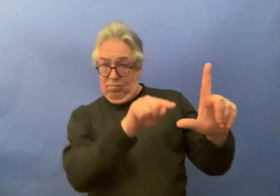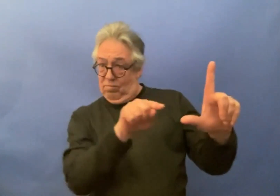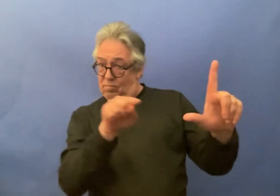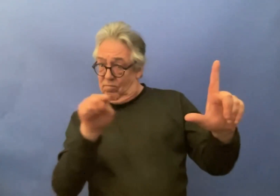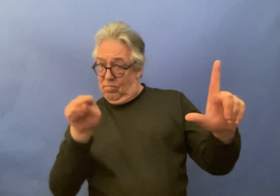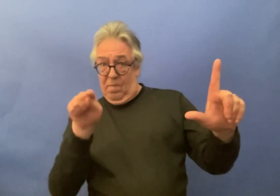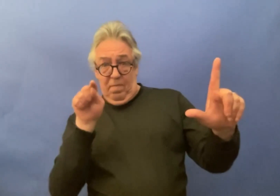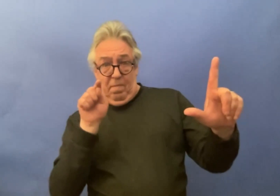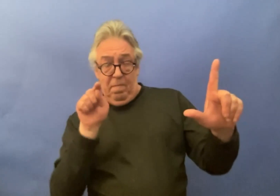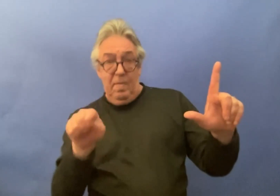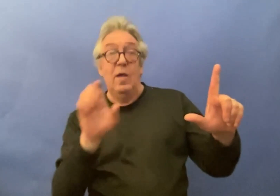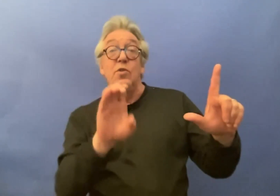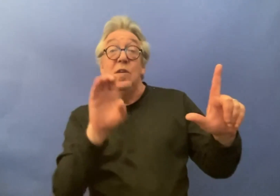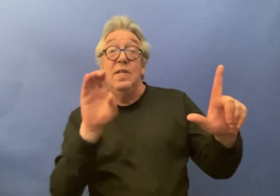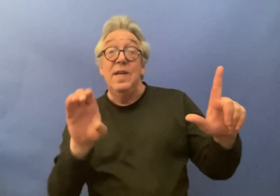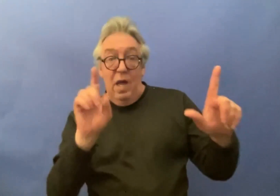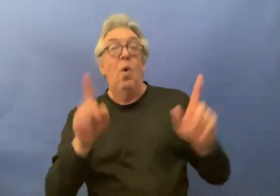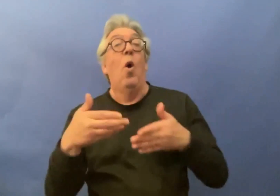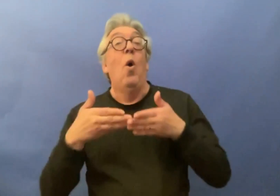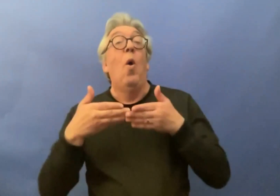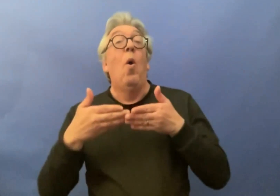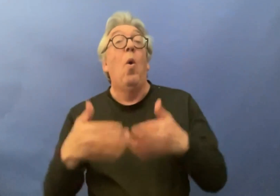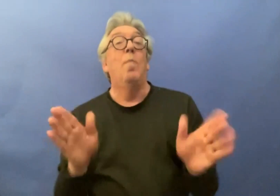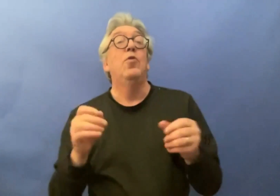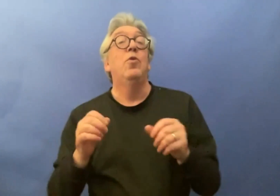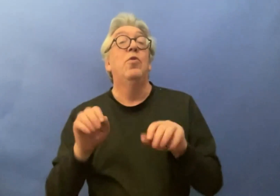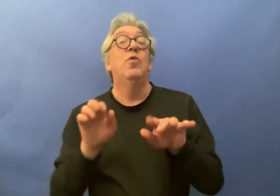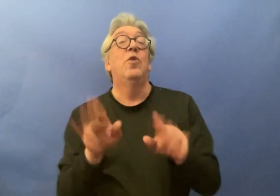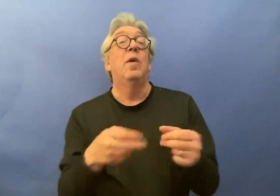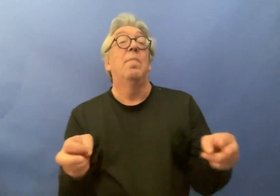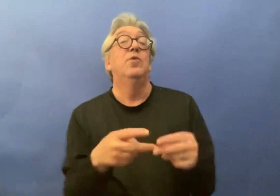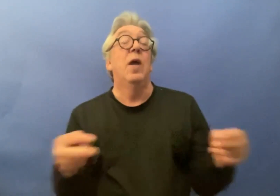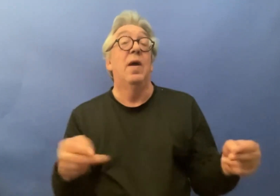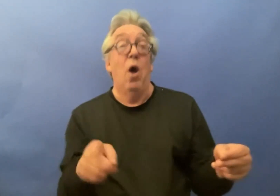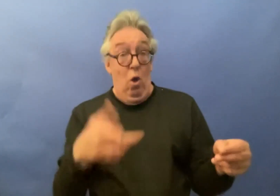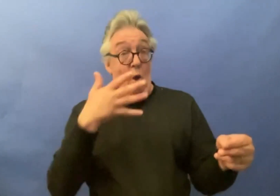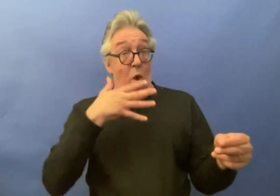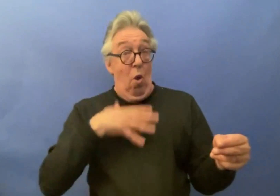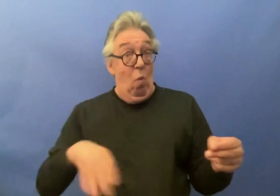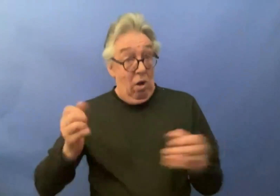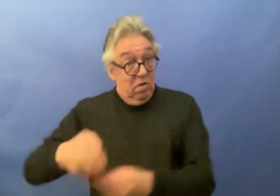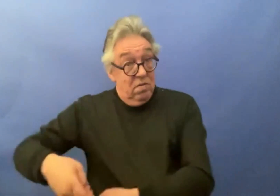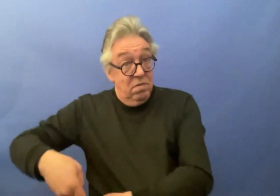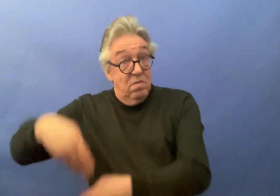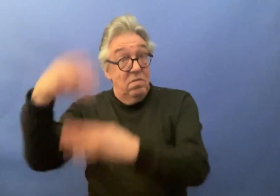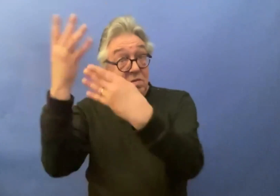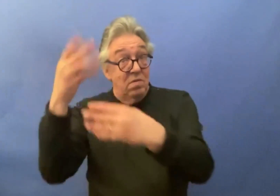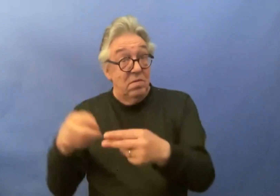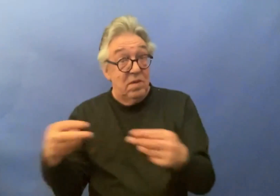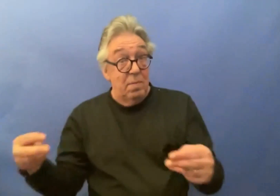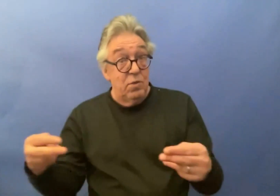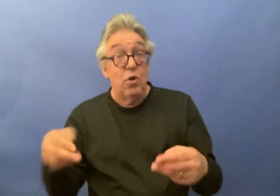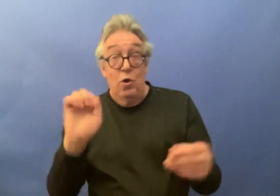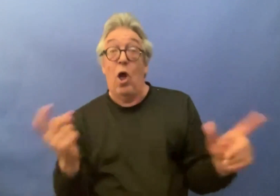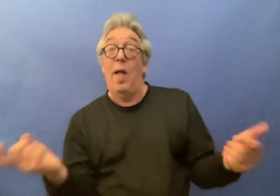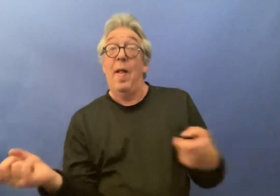will enable the closed caption. If you need captions in the external link window, the link is